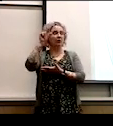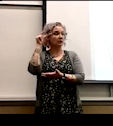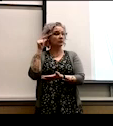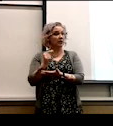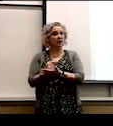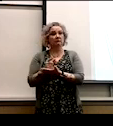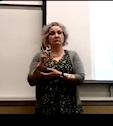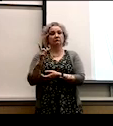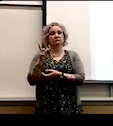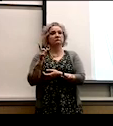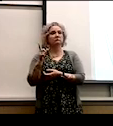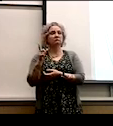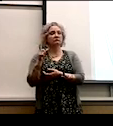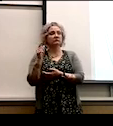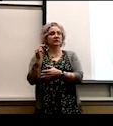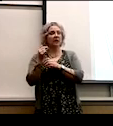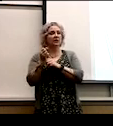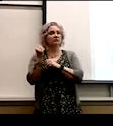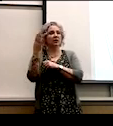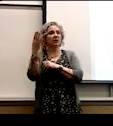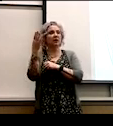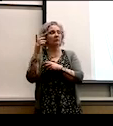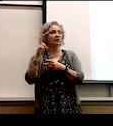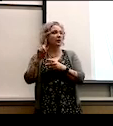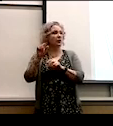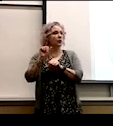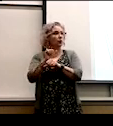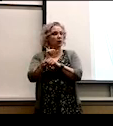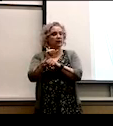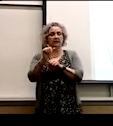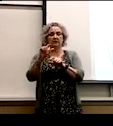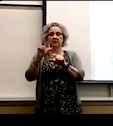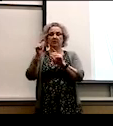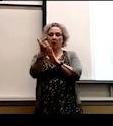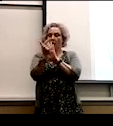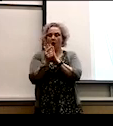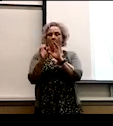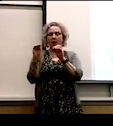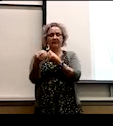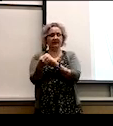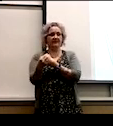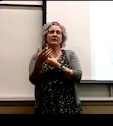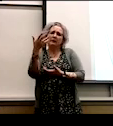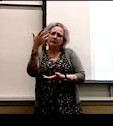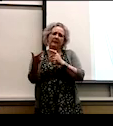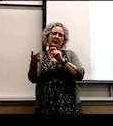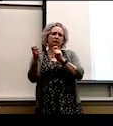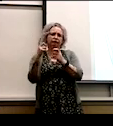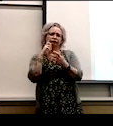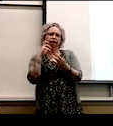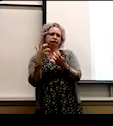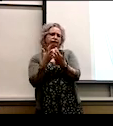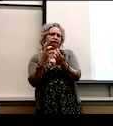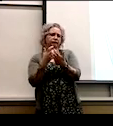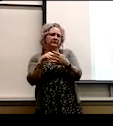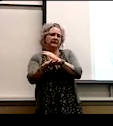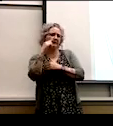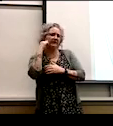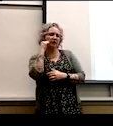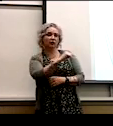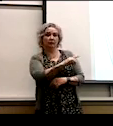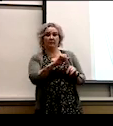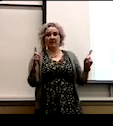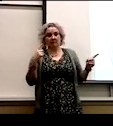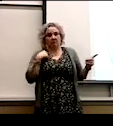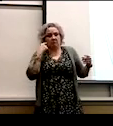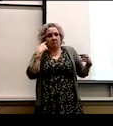job. She worked in a legal office. It was probably adapted in some way for her. And I've had other people who haven't gone through any education at